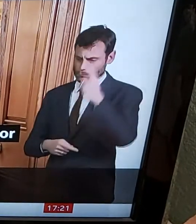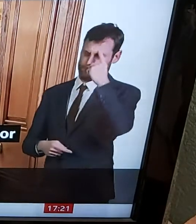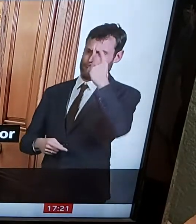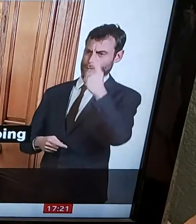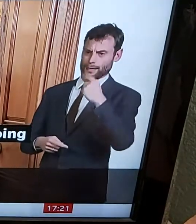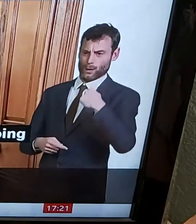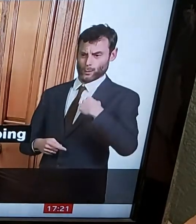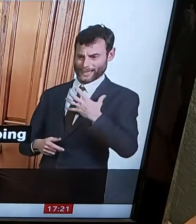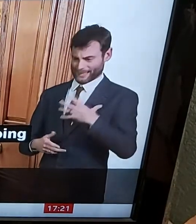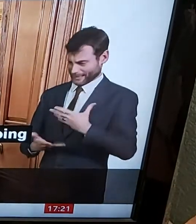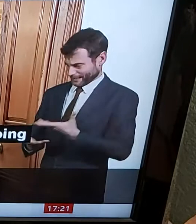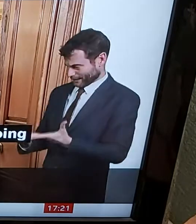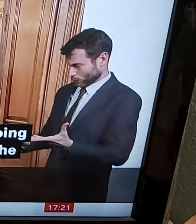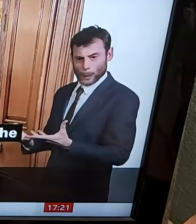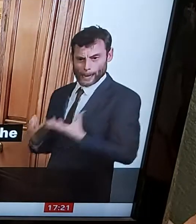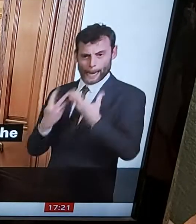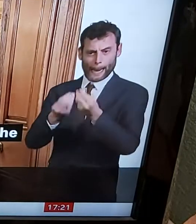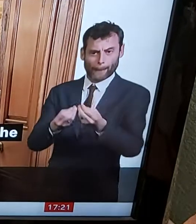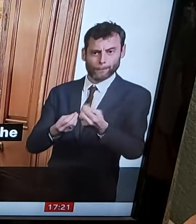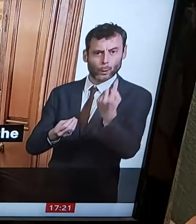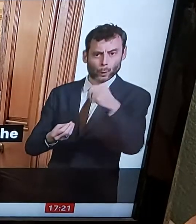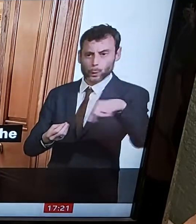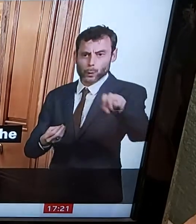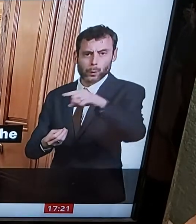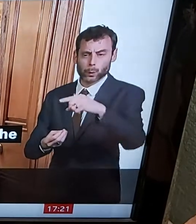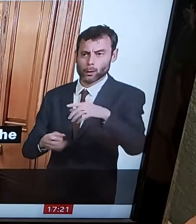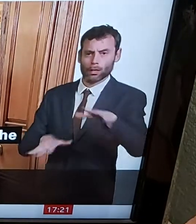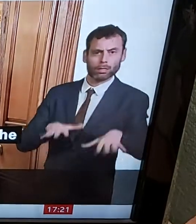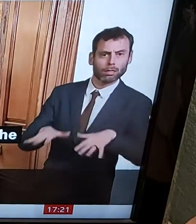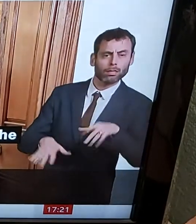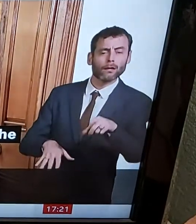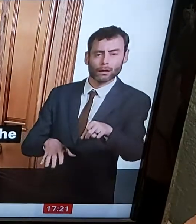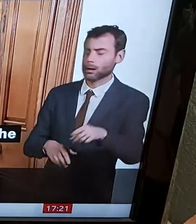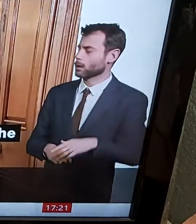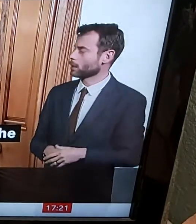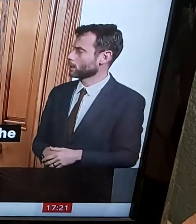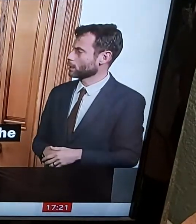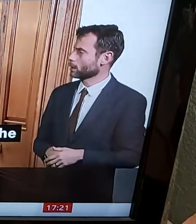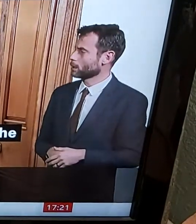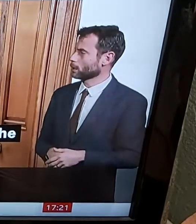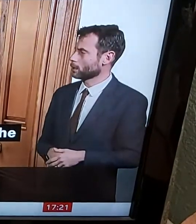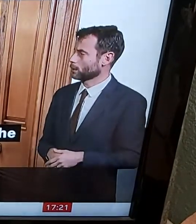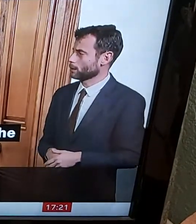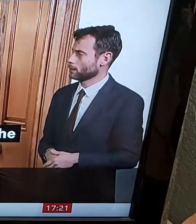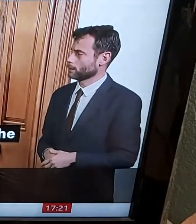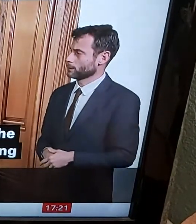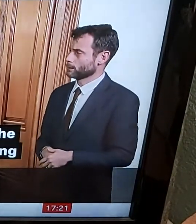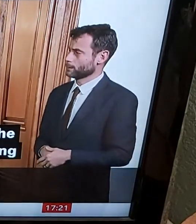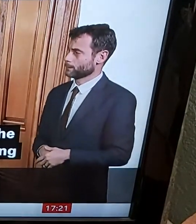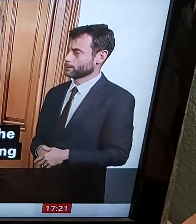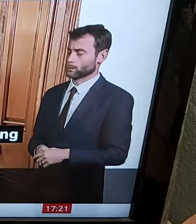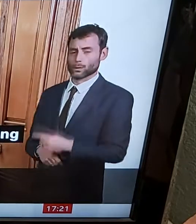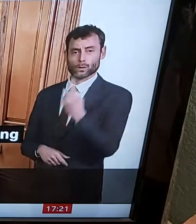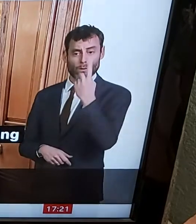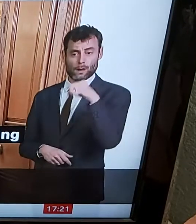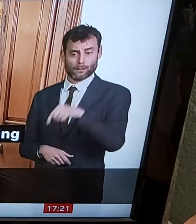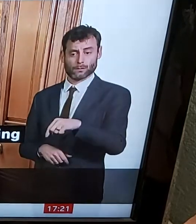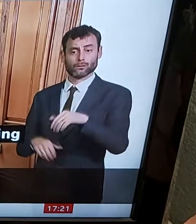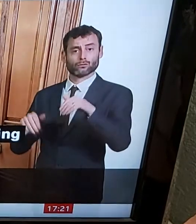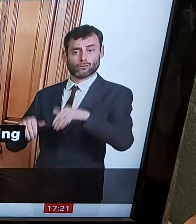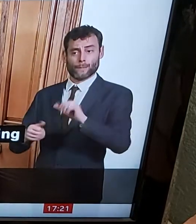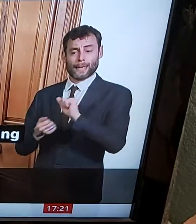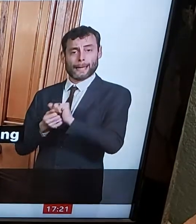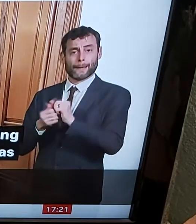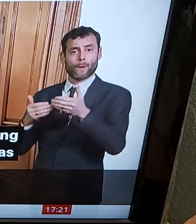the vulnerable. John Vincent of Lyon is making sure that his stores remain open as takeaways in order to